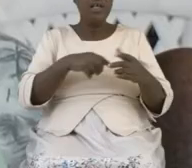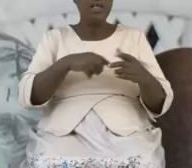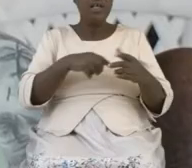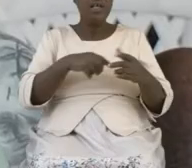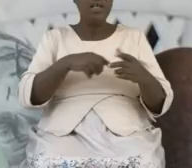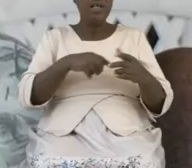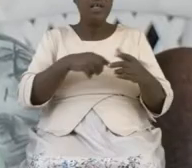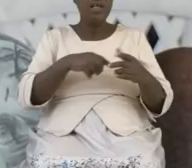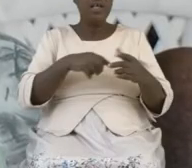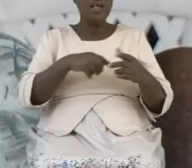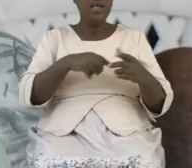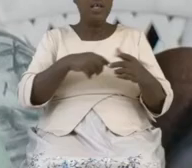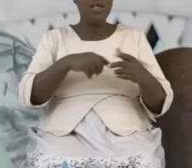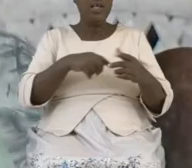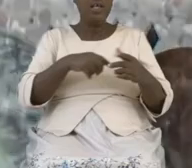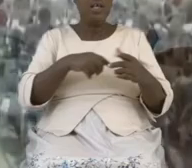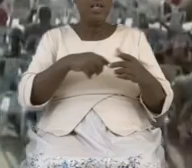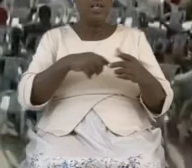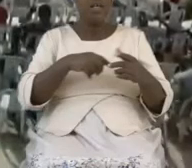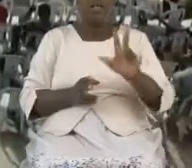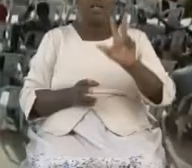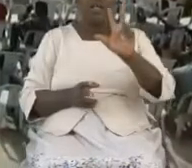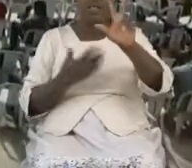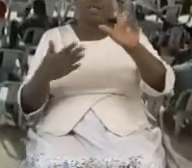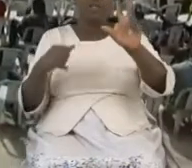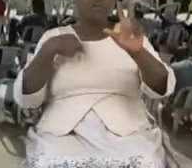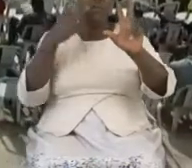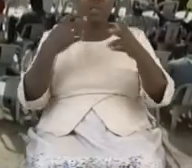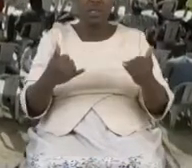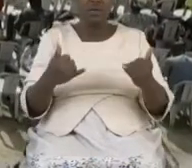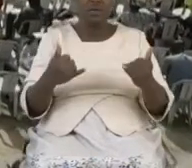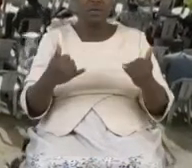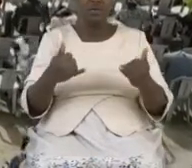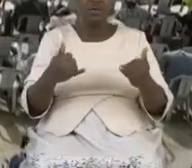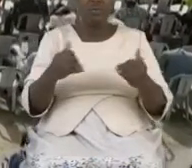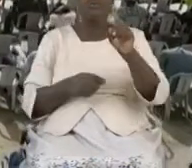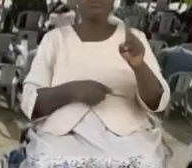name. Three things we're looking at. Number one, the